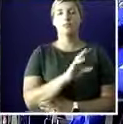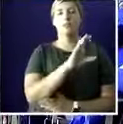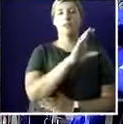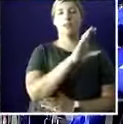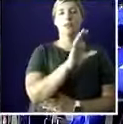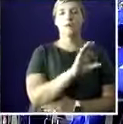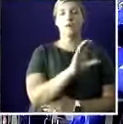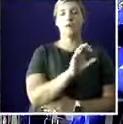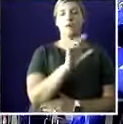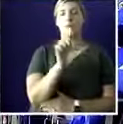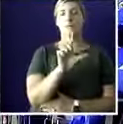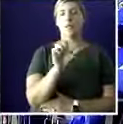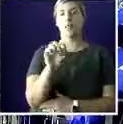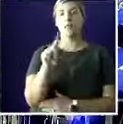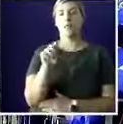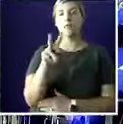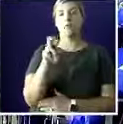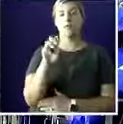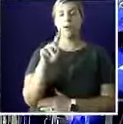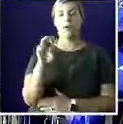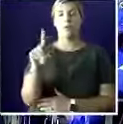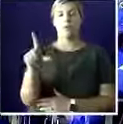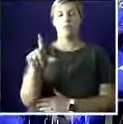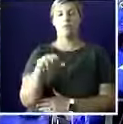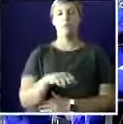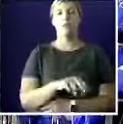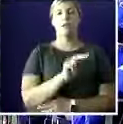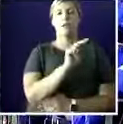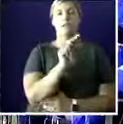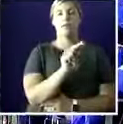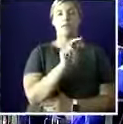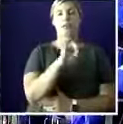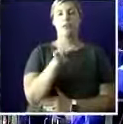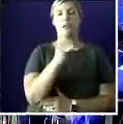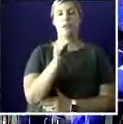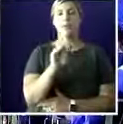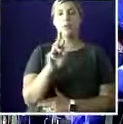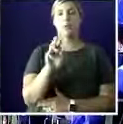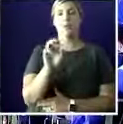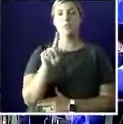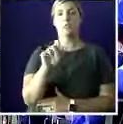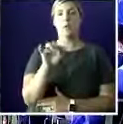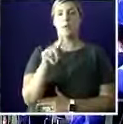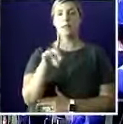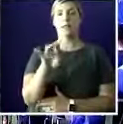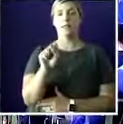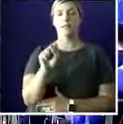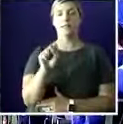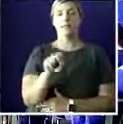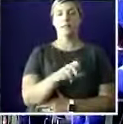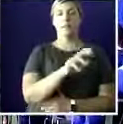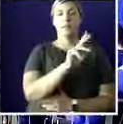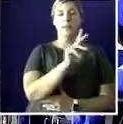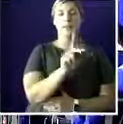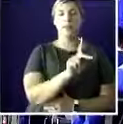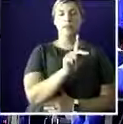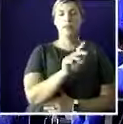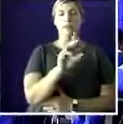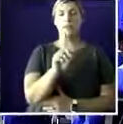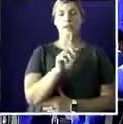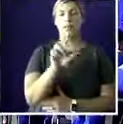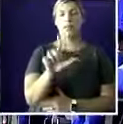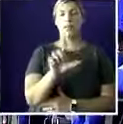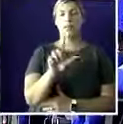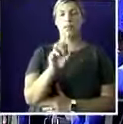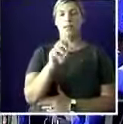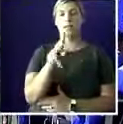Colin Lance Lovedahl. Nathaniel James Rosales. Kayla Danielle Lynn Casey.